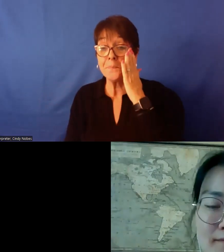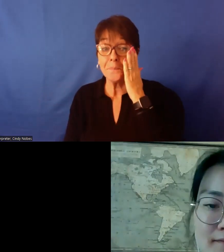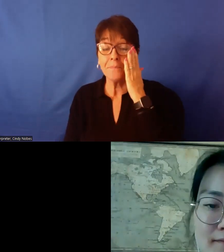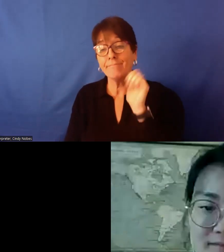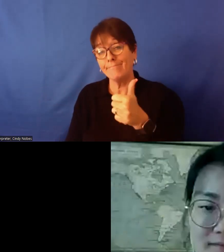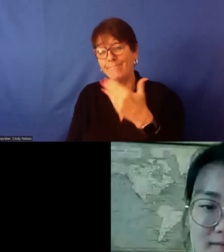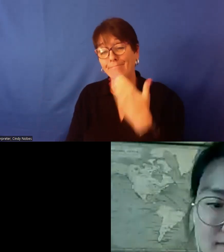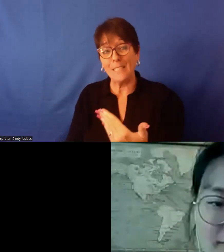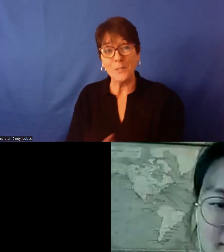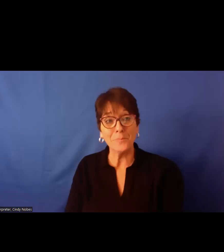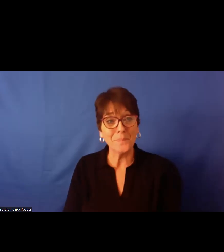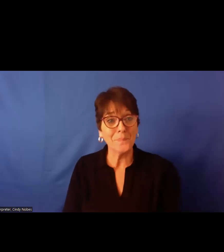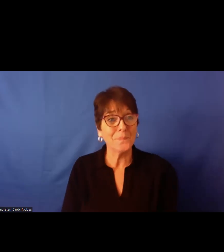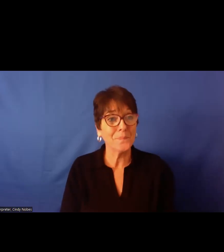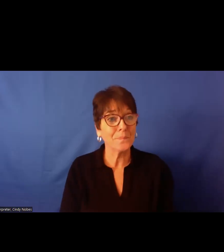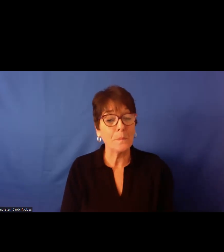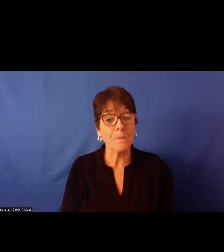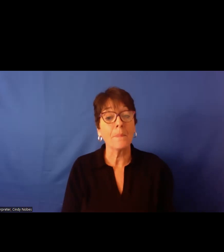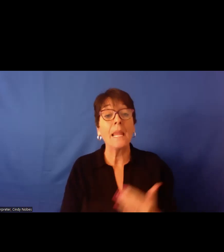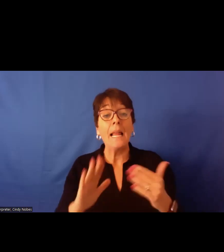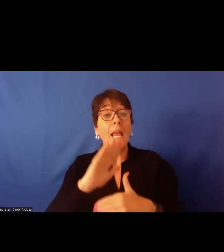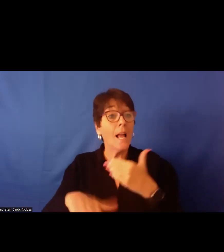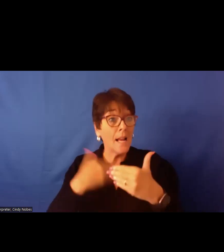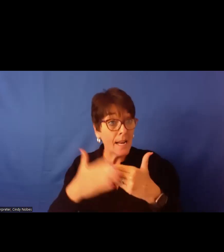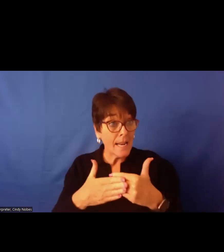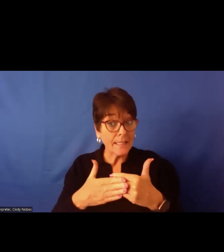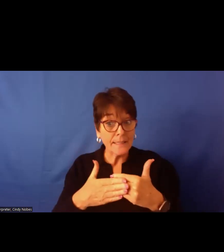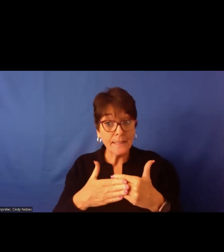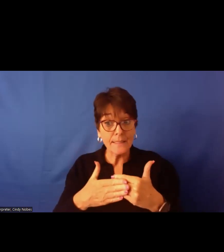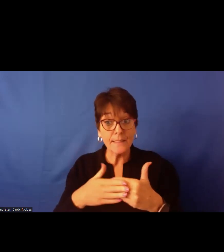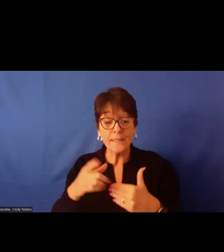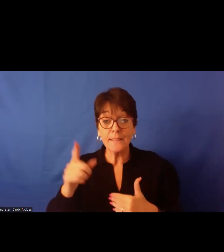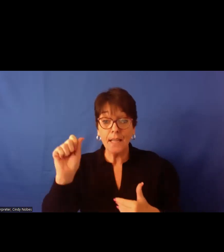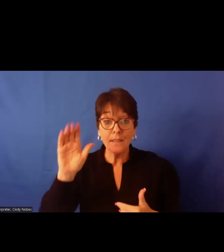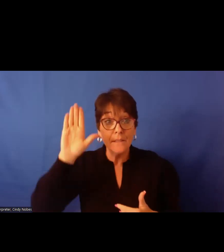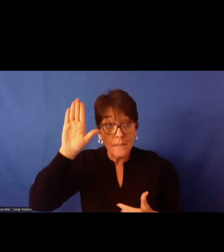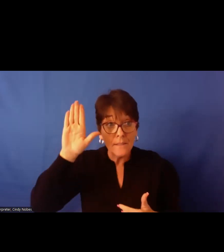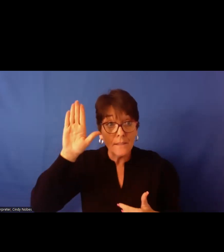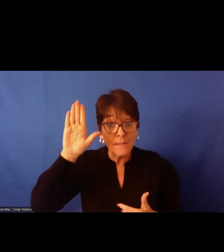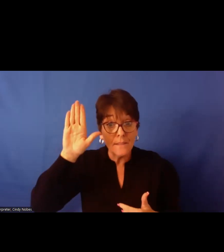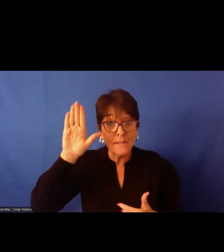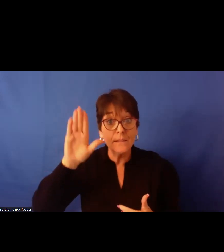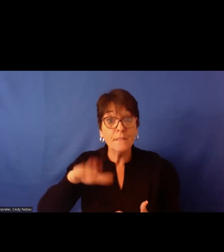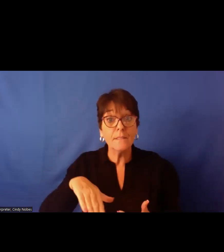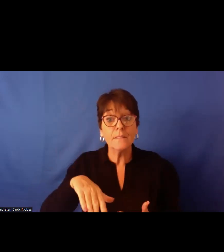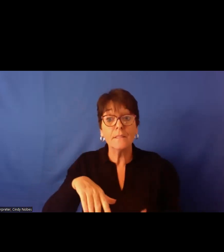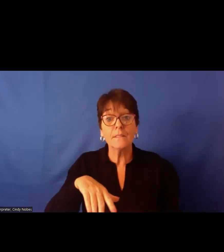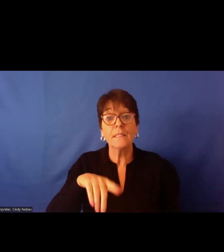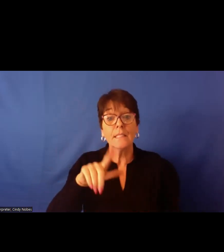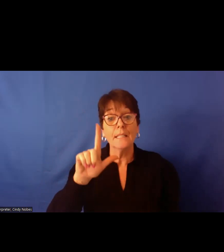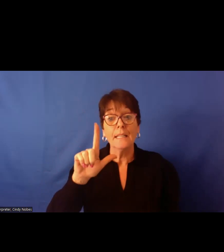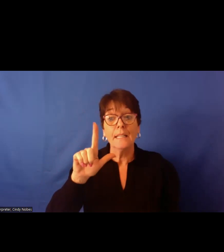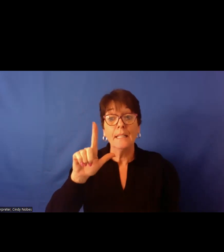Great, thank you. Okay, we'll go to our next participant with their hand raised. Let's go to Liddy Barnett.